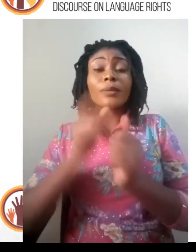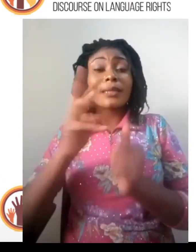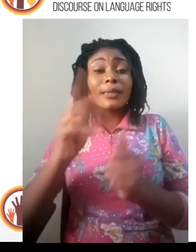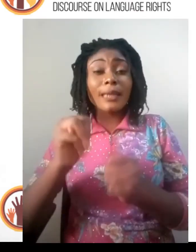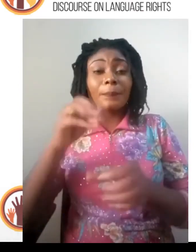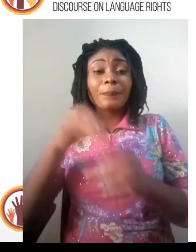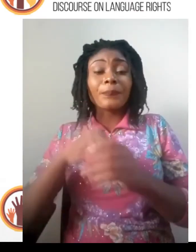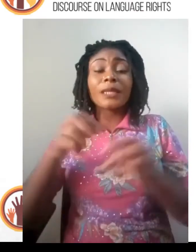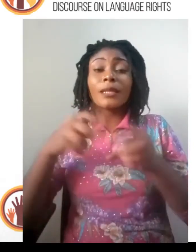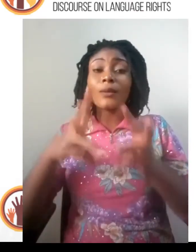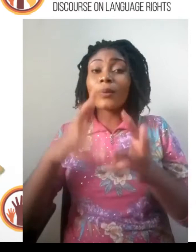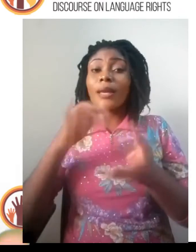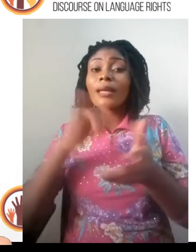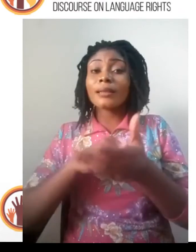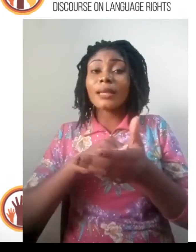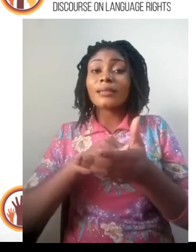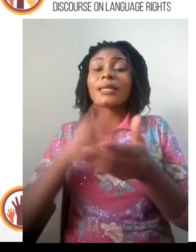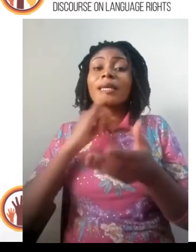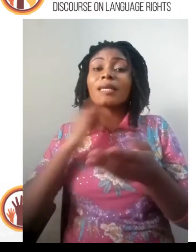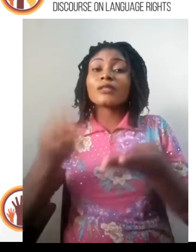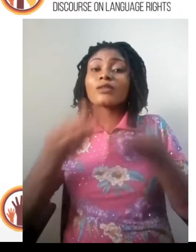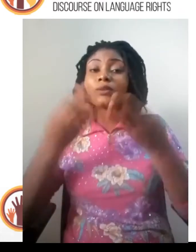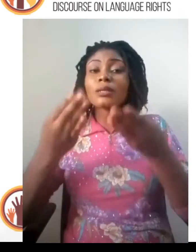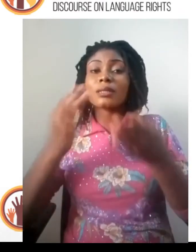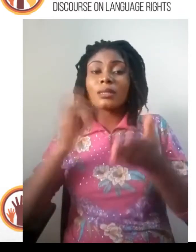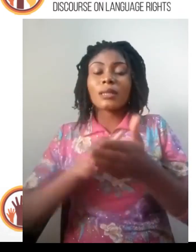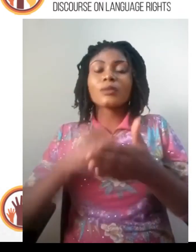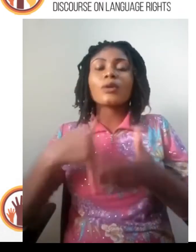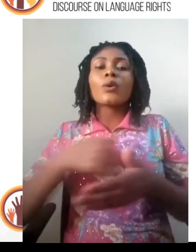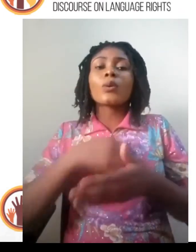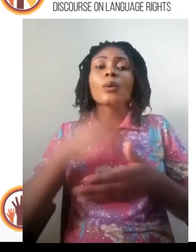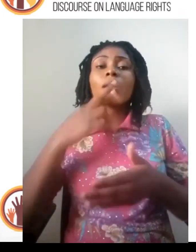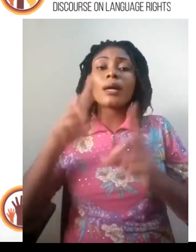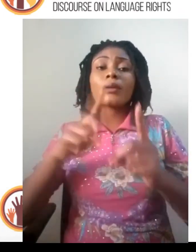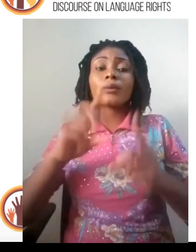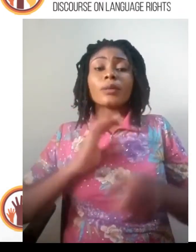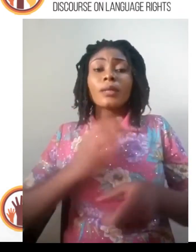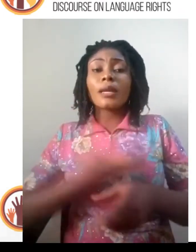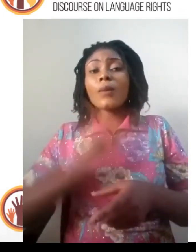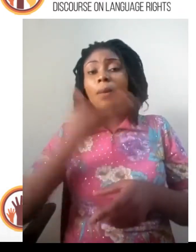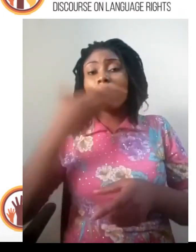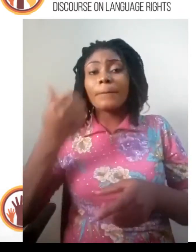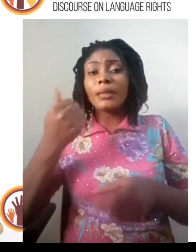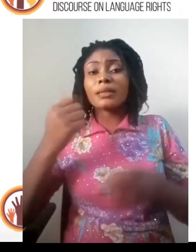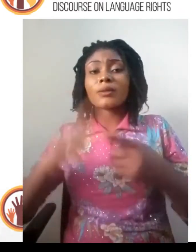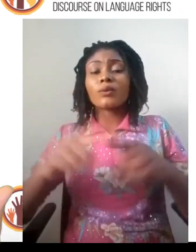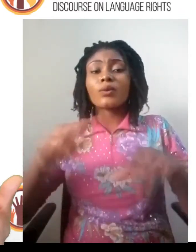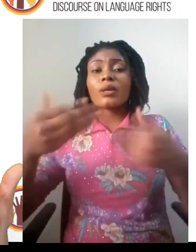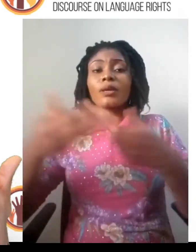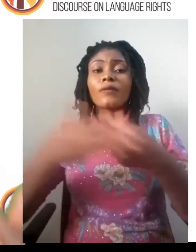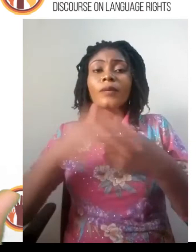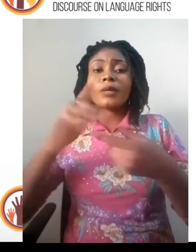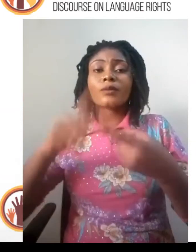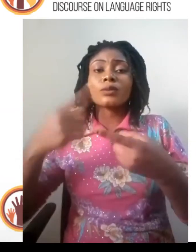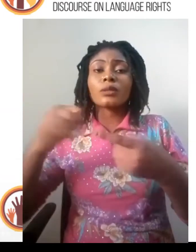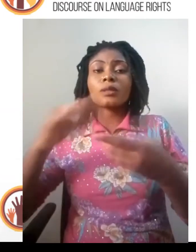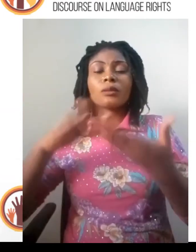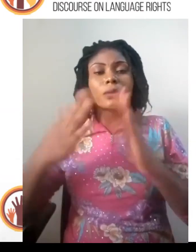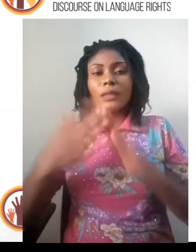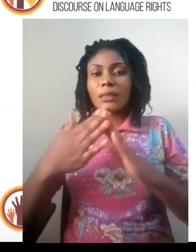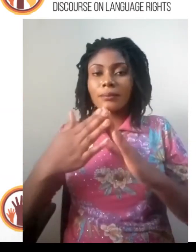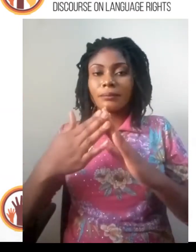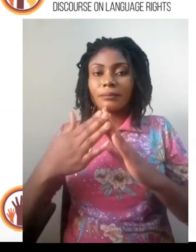that we are doing our best to give back to the community. For instance, our work is based on